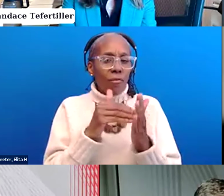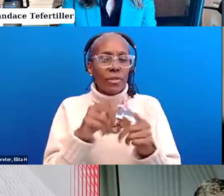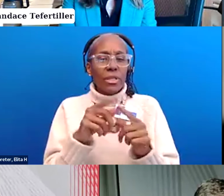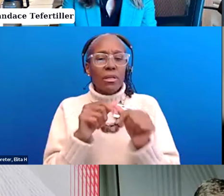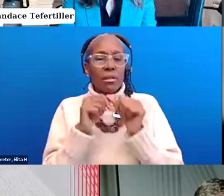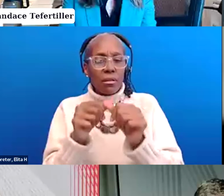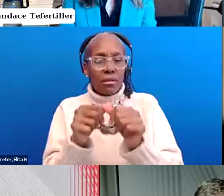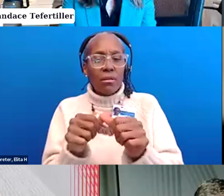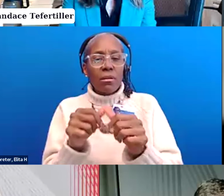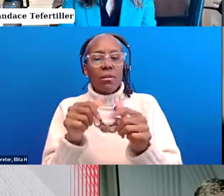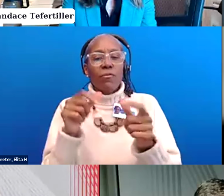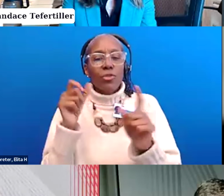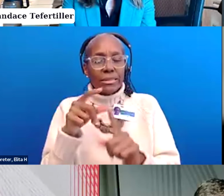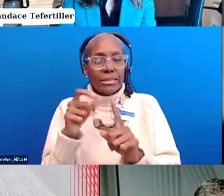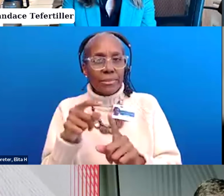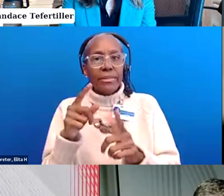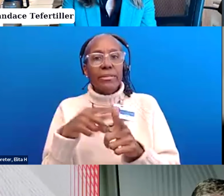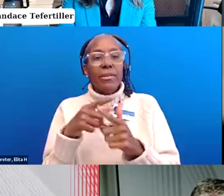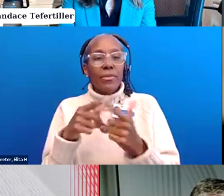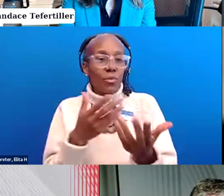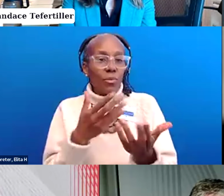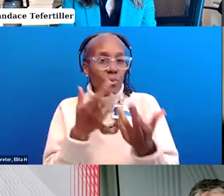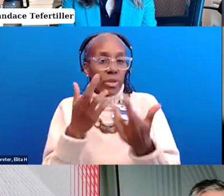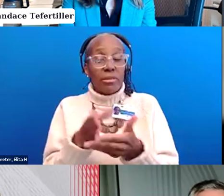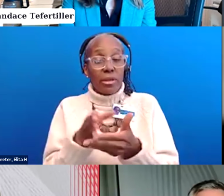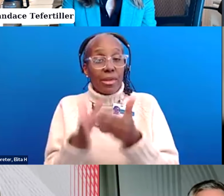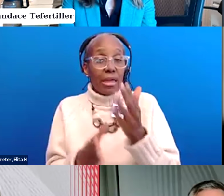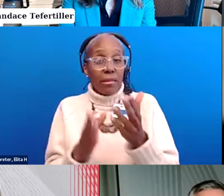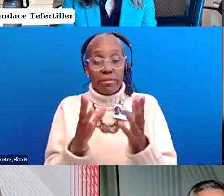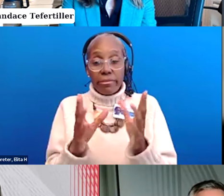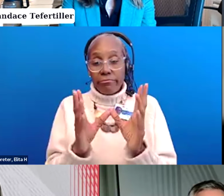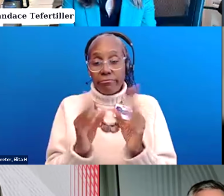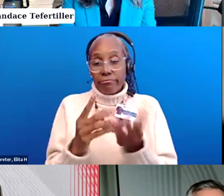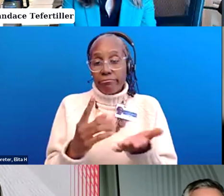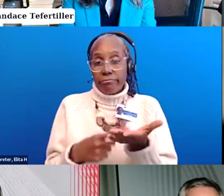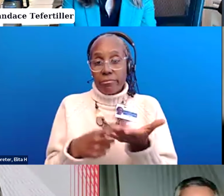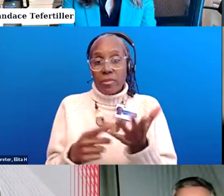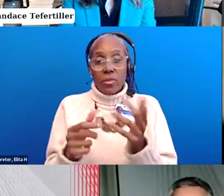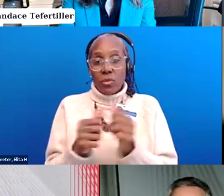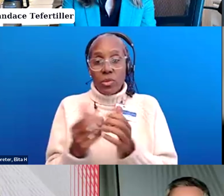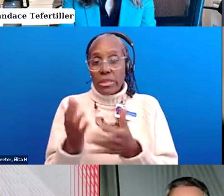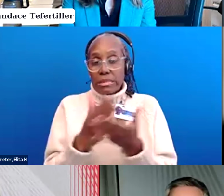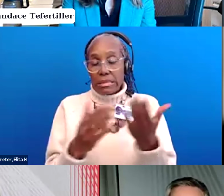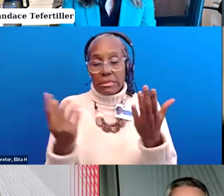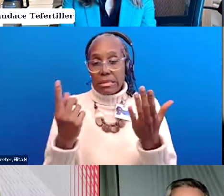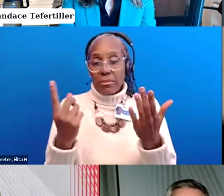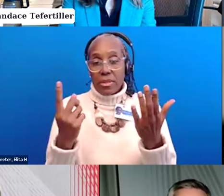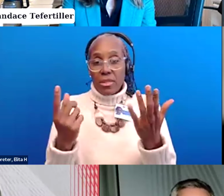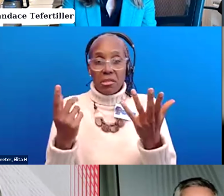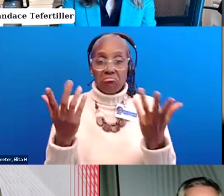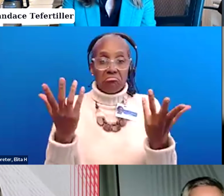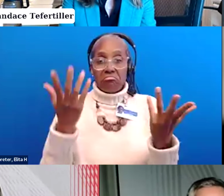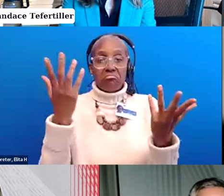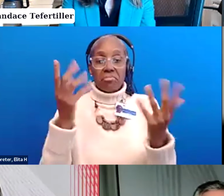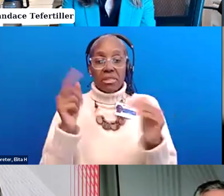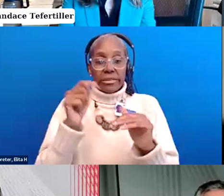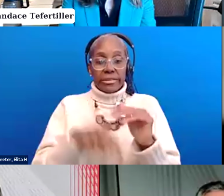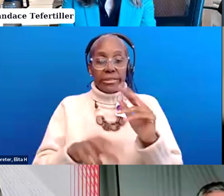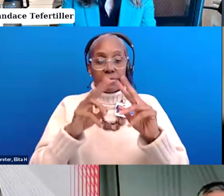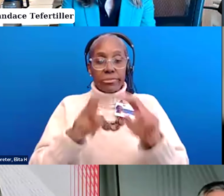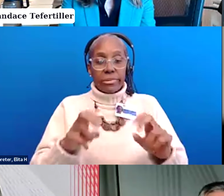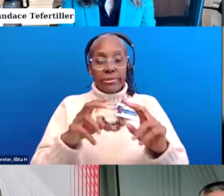the stimulation, and then maybe we can end this conversation with something pretty much really digging deep